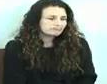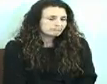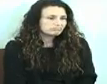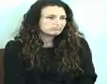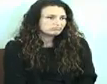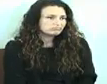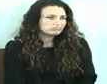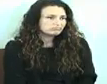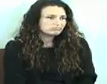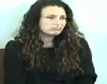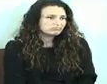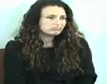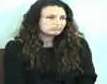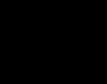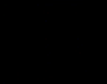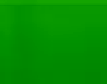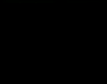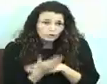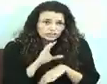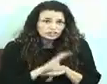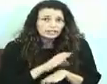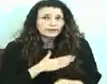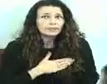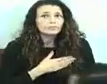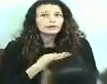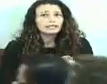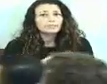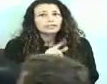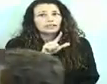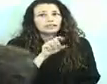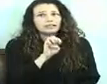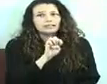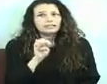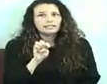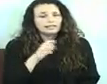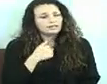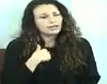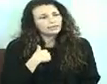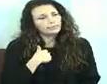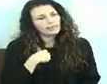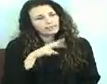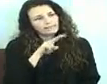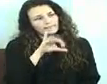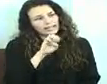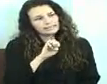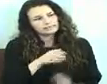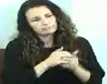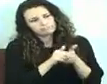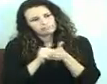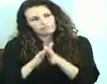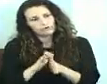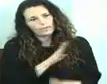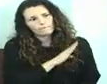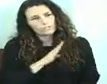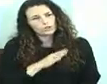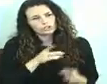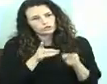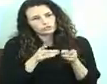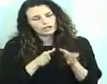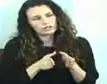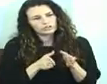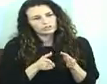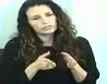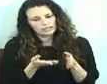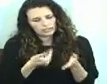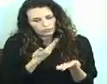Good morning, church. My name is Lee Fisk, and I'm the vice moderator for the board of directors. And coming in